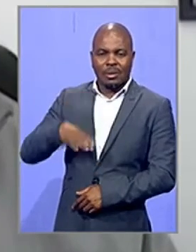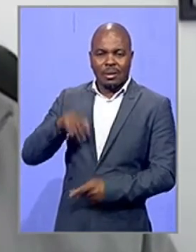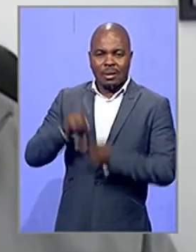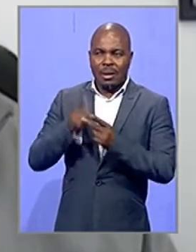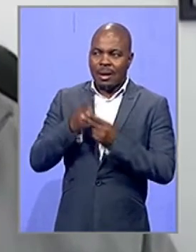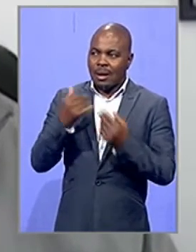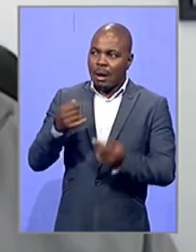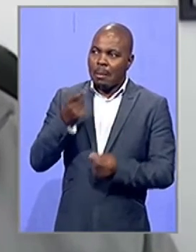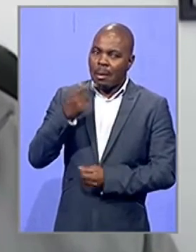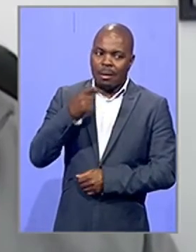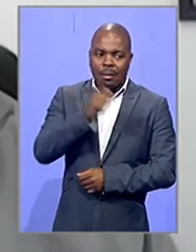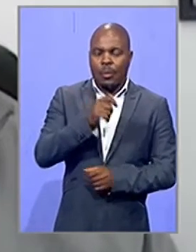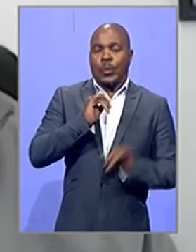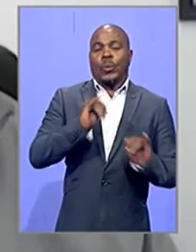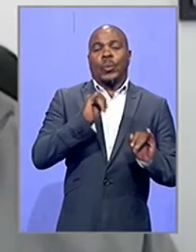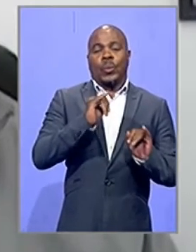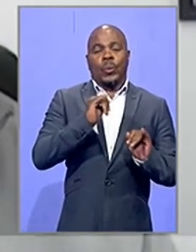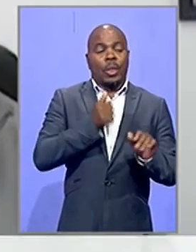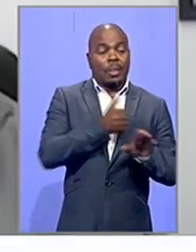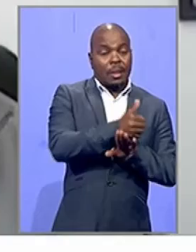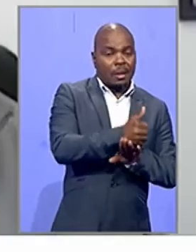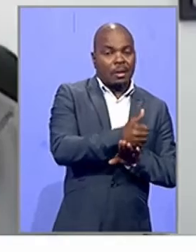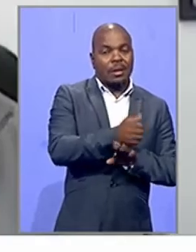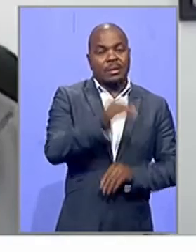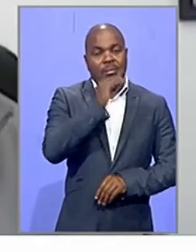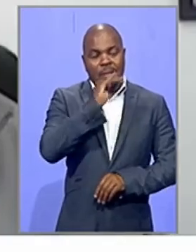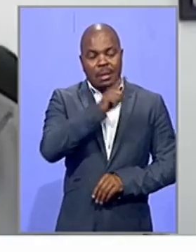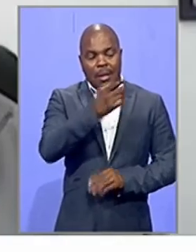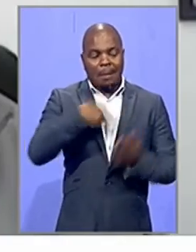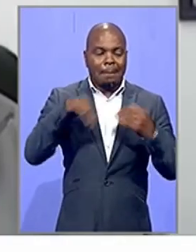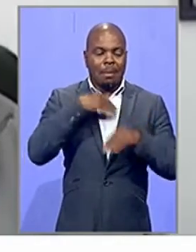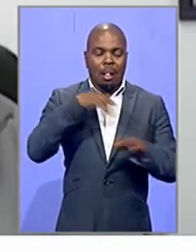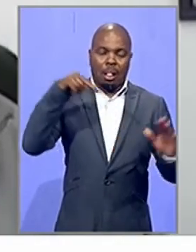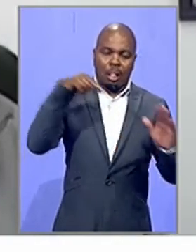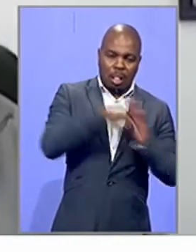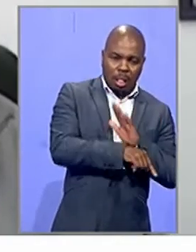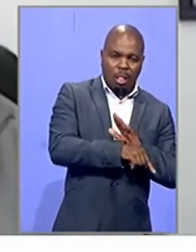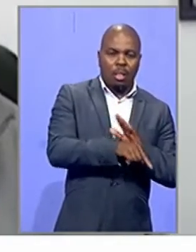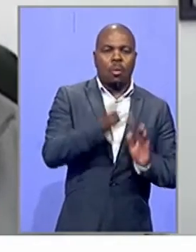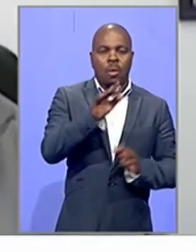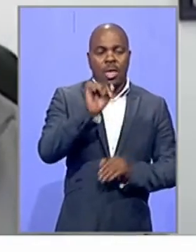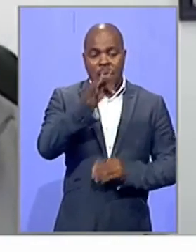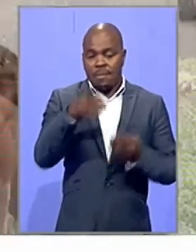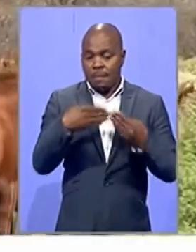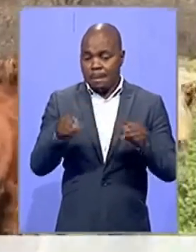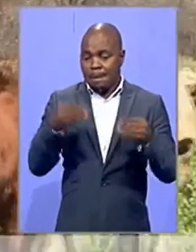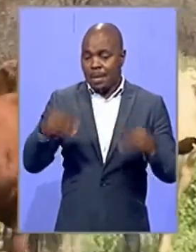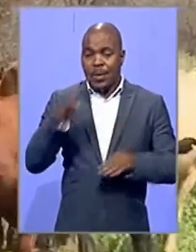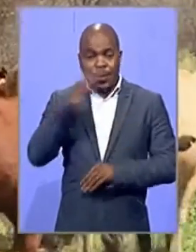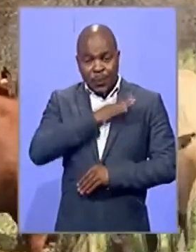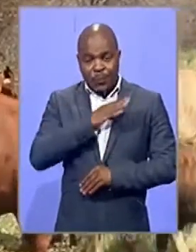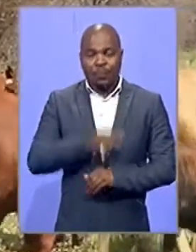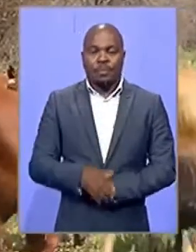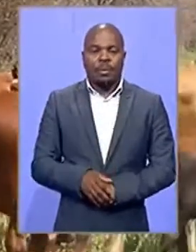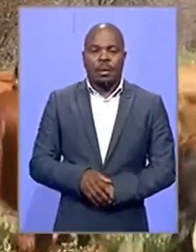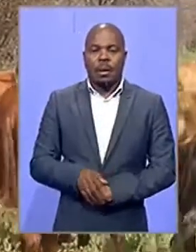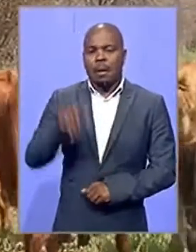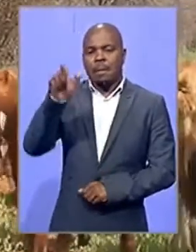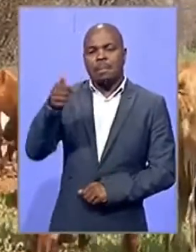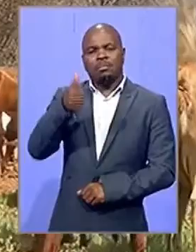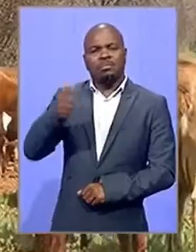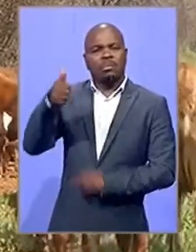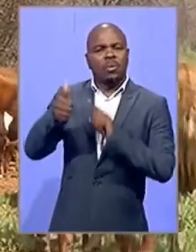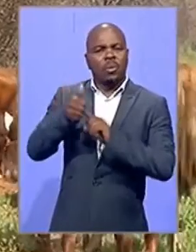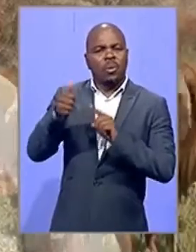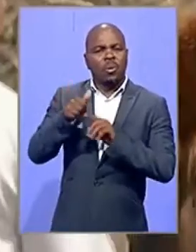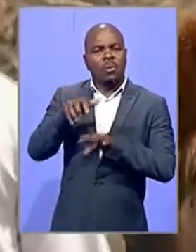under serious threat, and they will really fall back into poverty again if we cannot manage to open this market. Mohlanka e moholo wa phethahatso wa mokgatlo